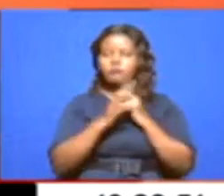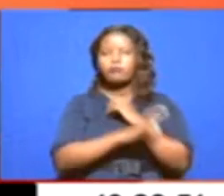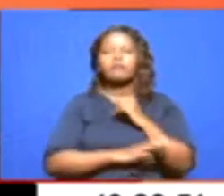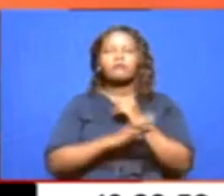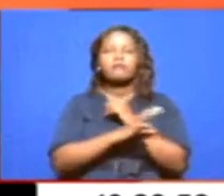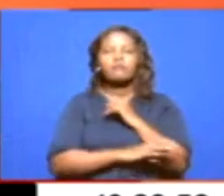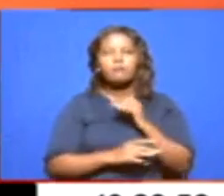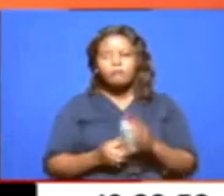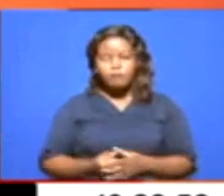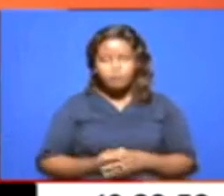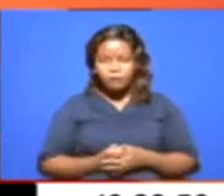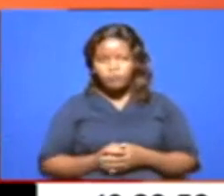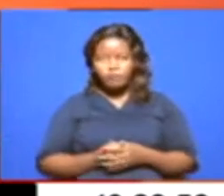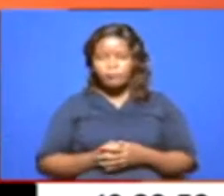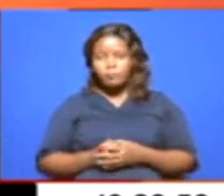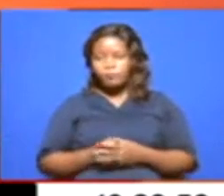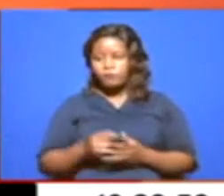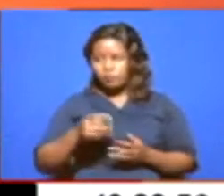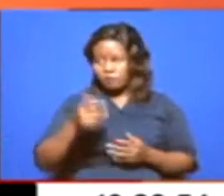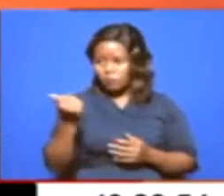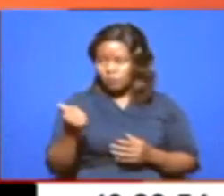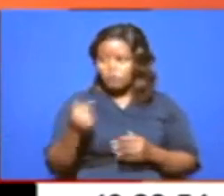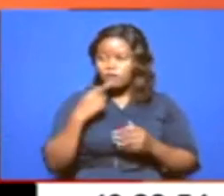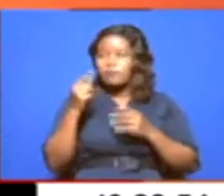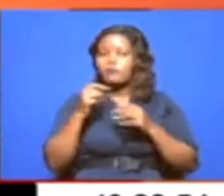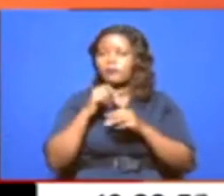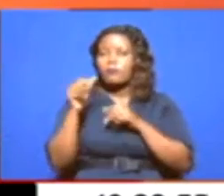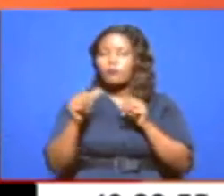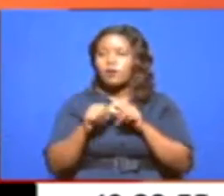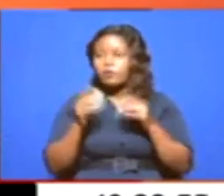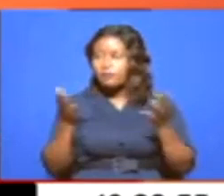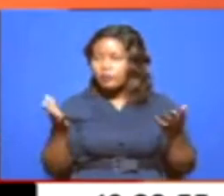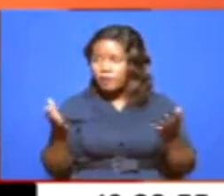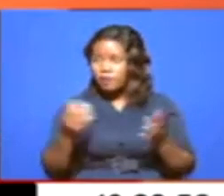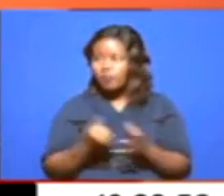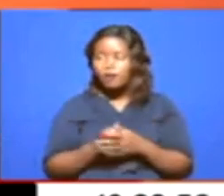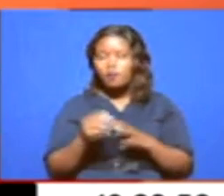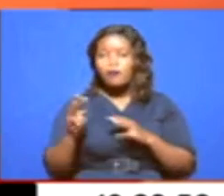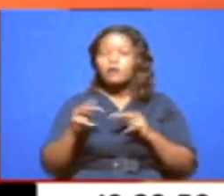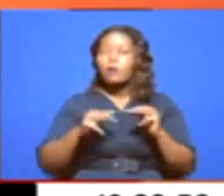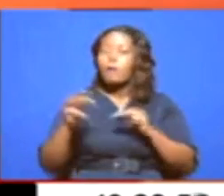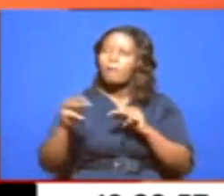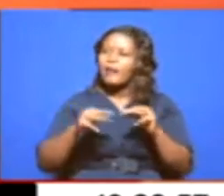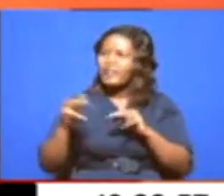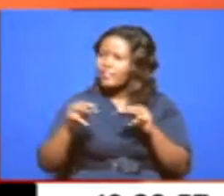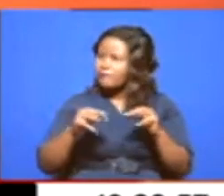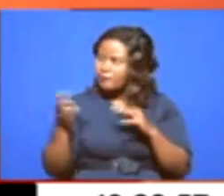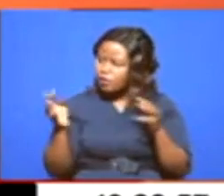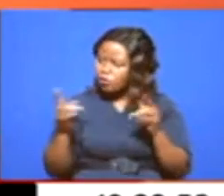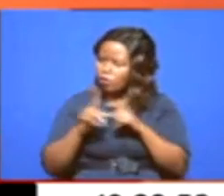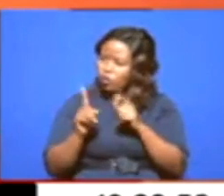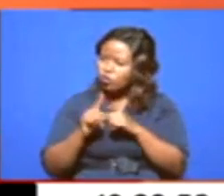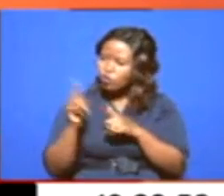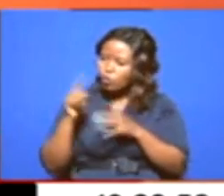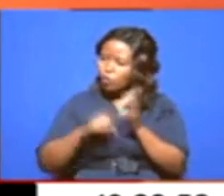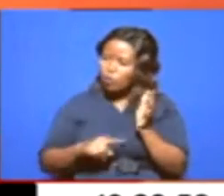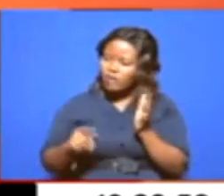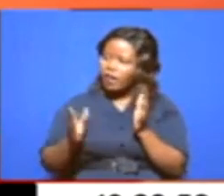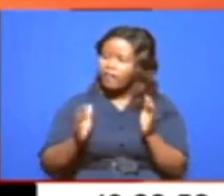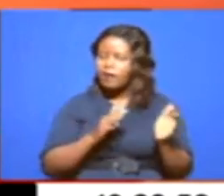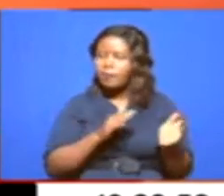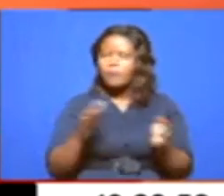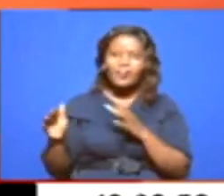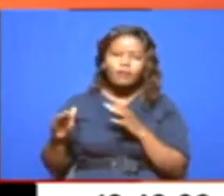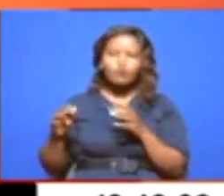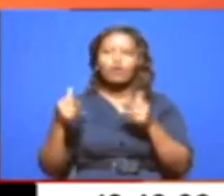one that I would like to talk about is the management of the crowd, and what are the protocols for anyone who would like to